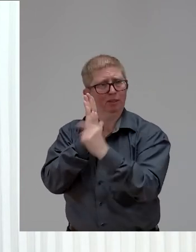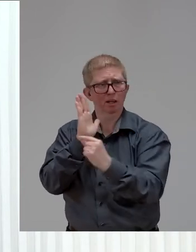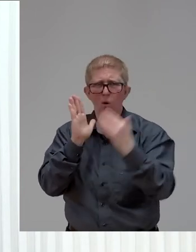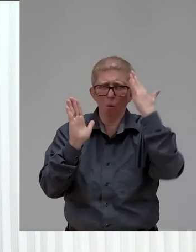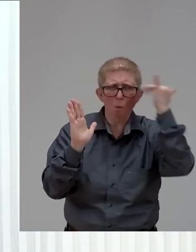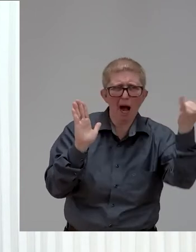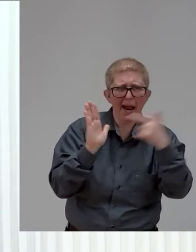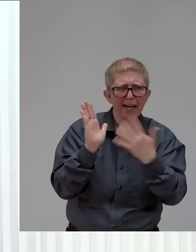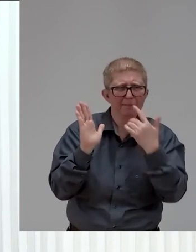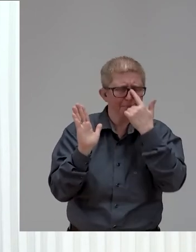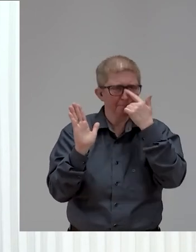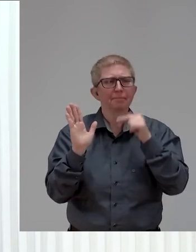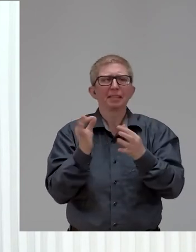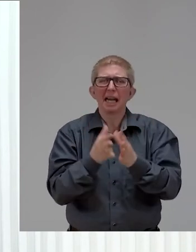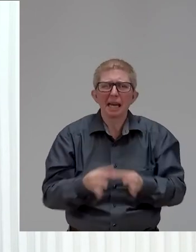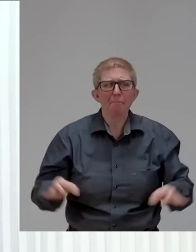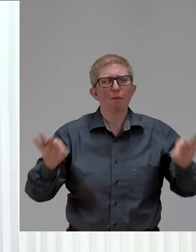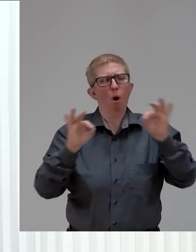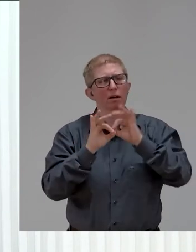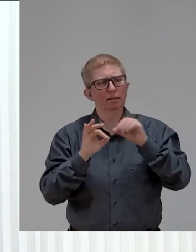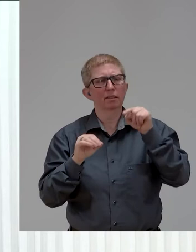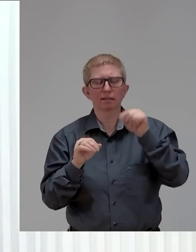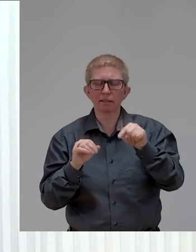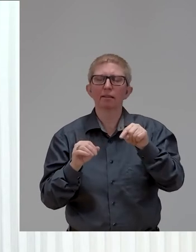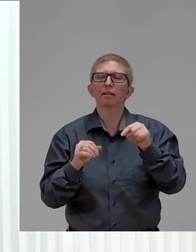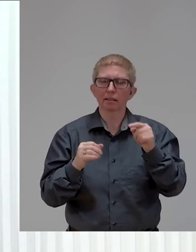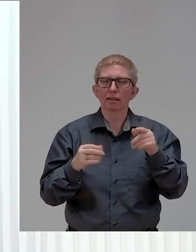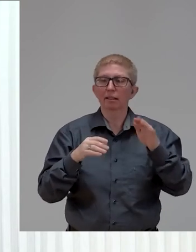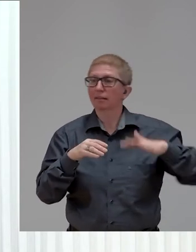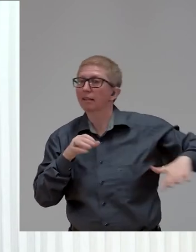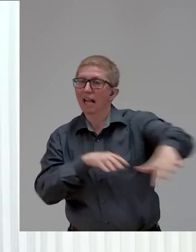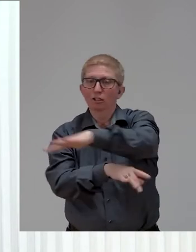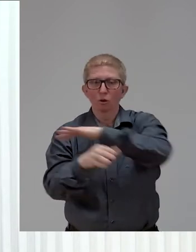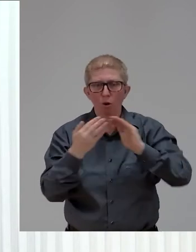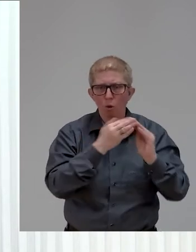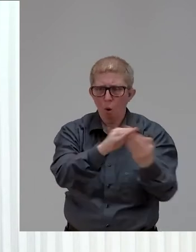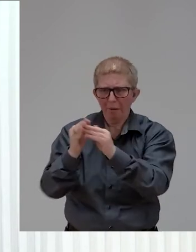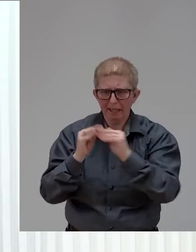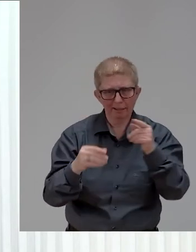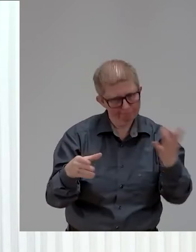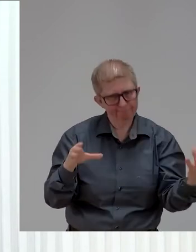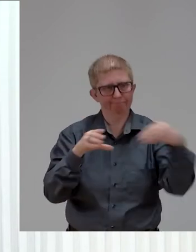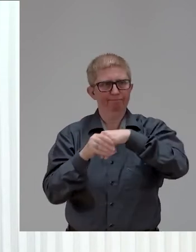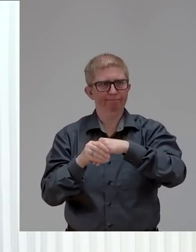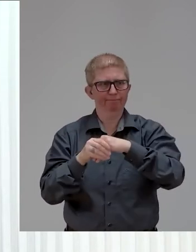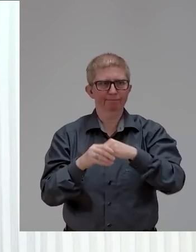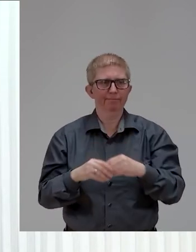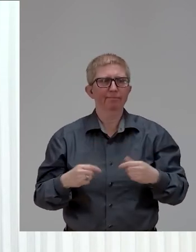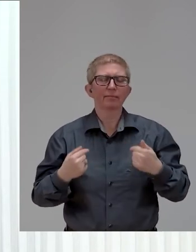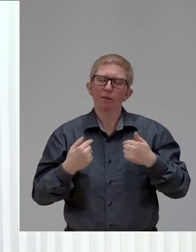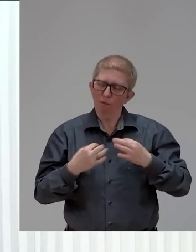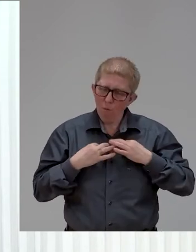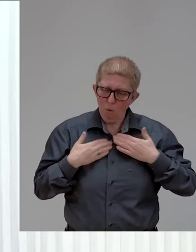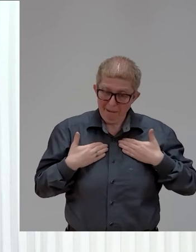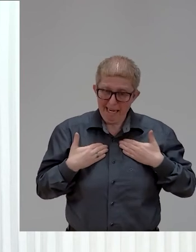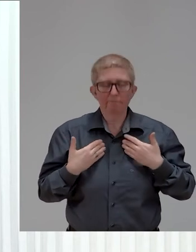international community. It is also an issue very close to my own heart. Before I joined the UN in Vienna in February 2020,